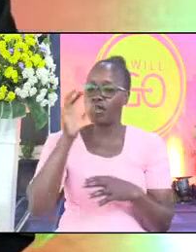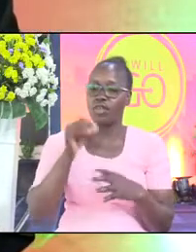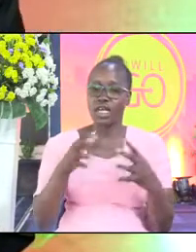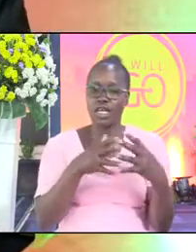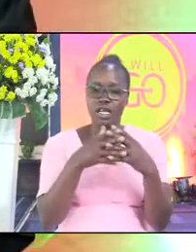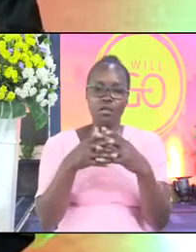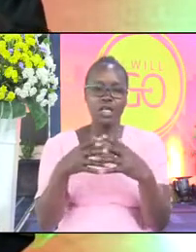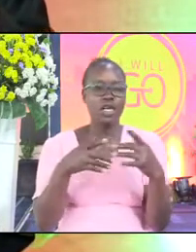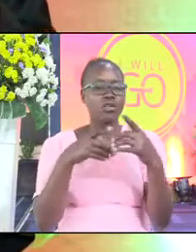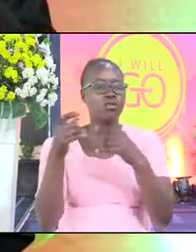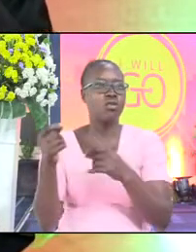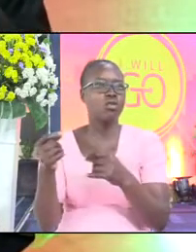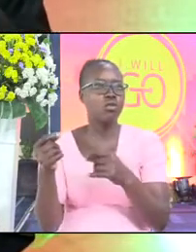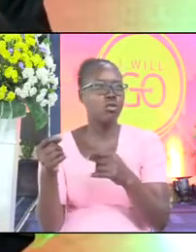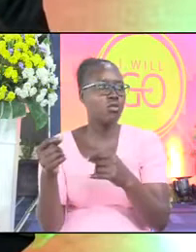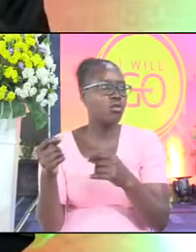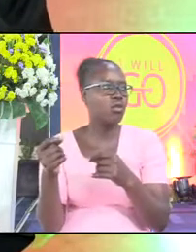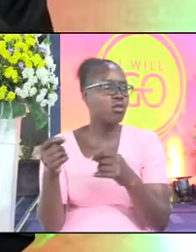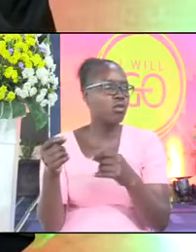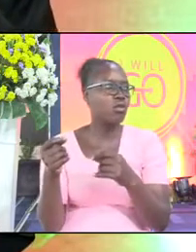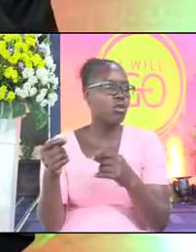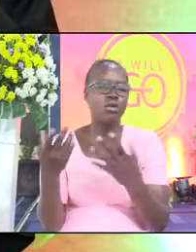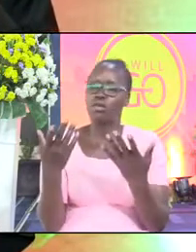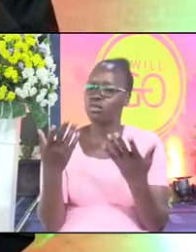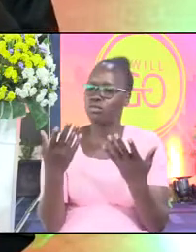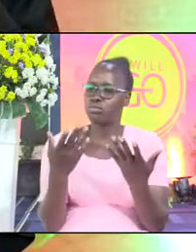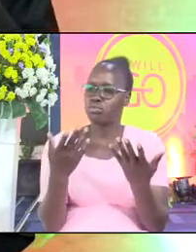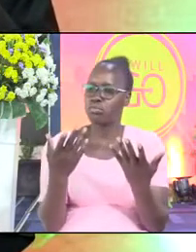I can recall vividly